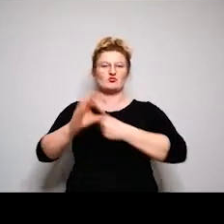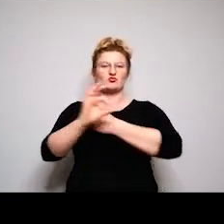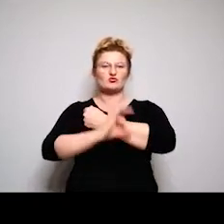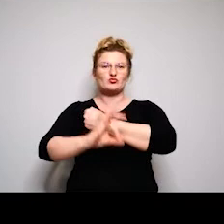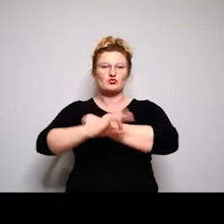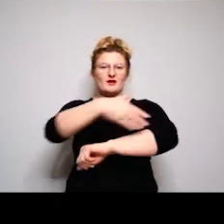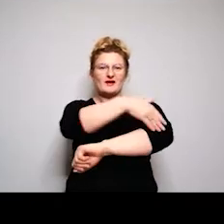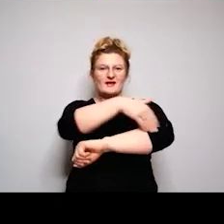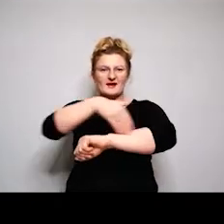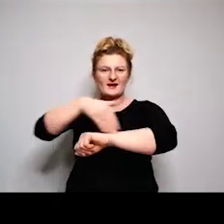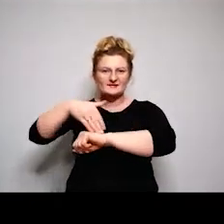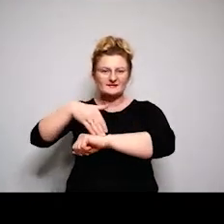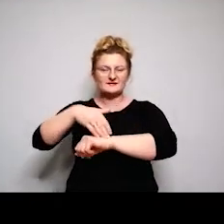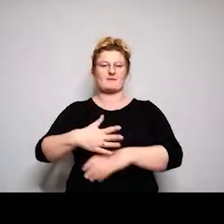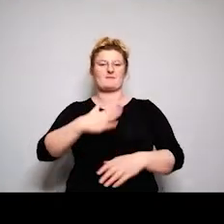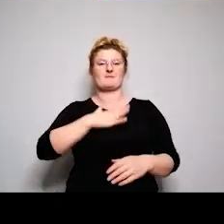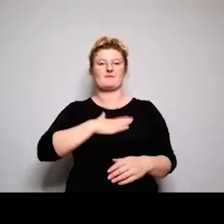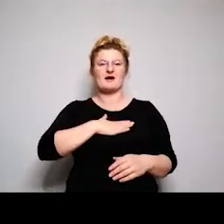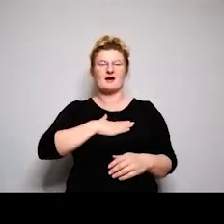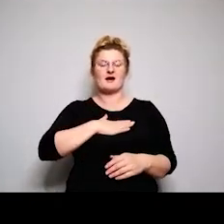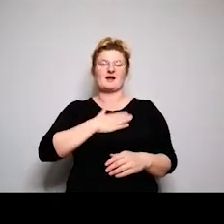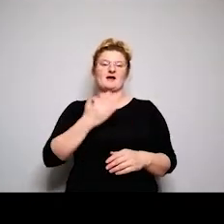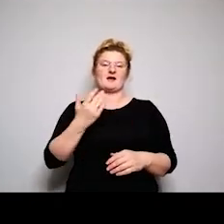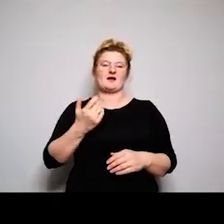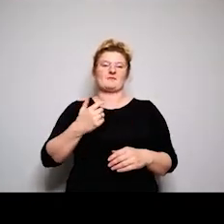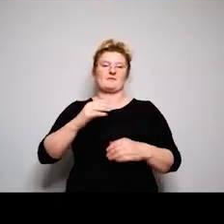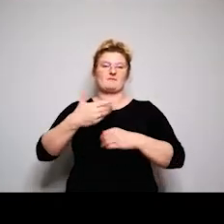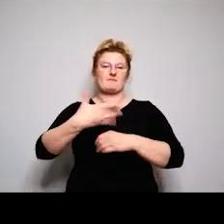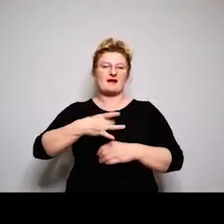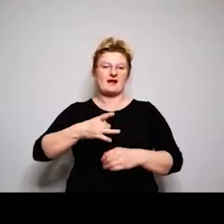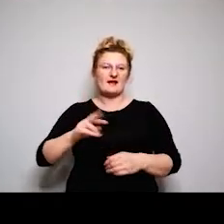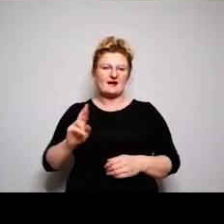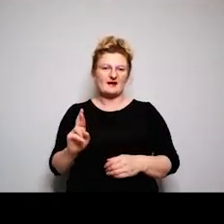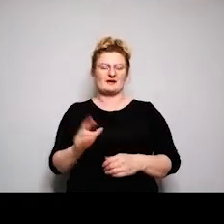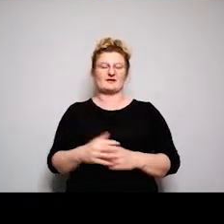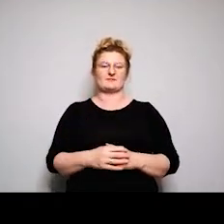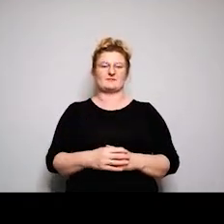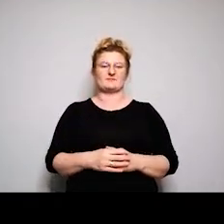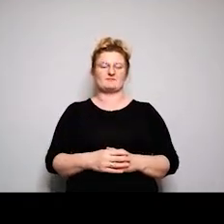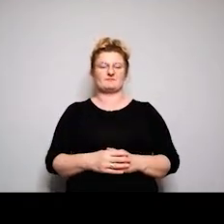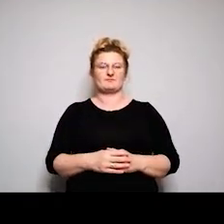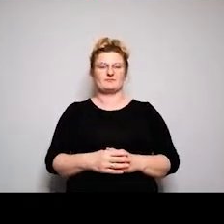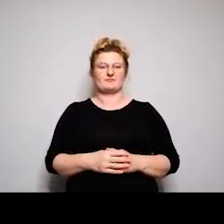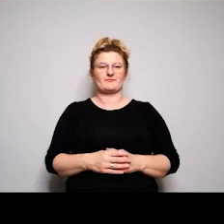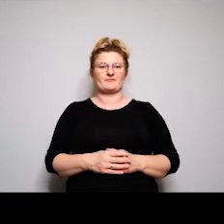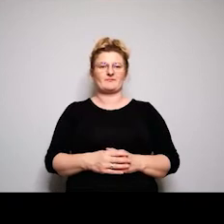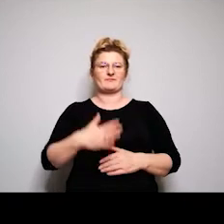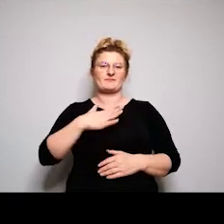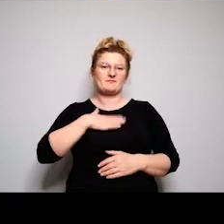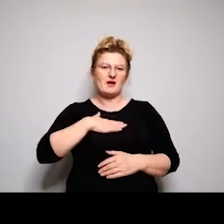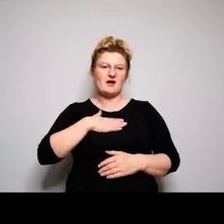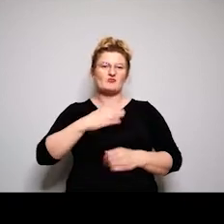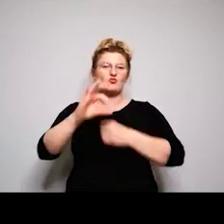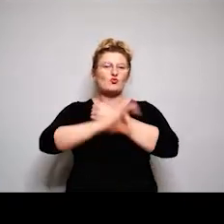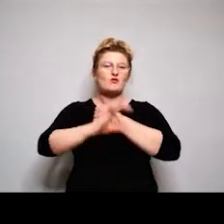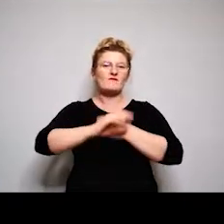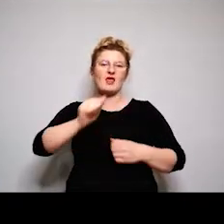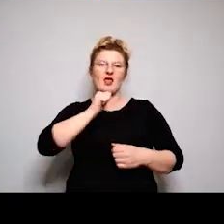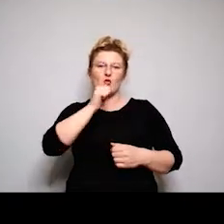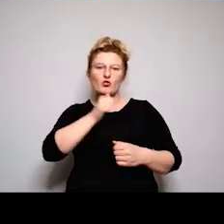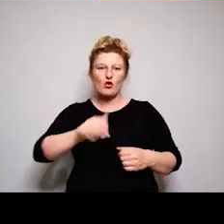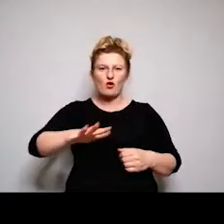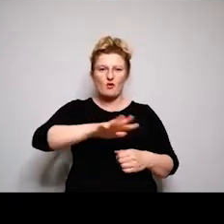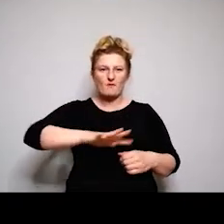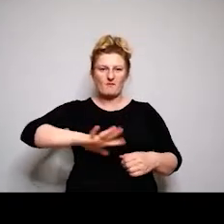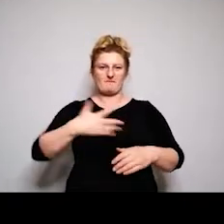you have to learn. You know, now we have a lot of access to different resources of